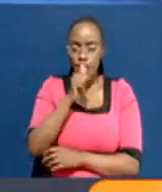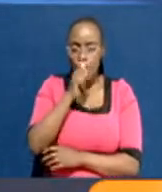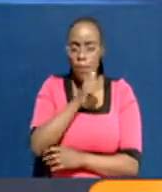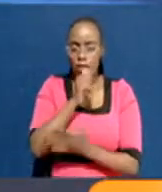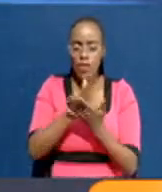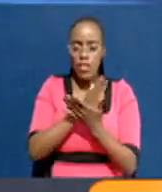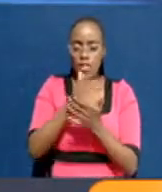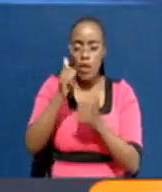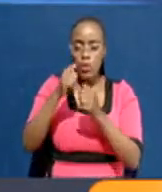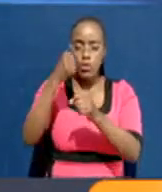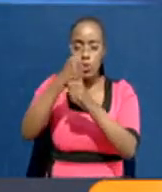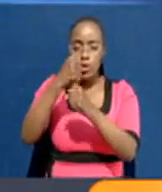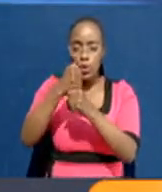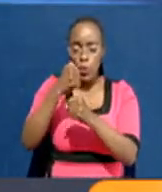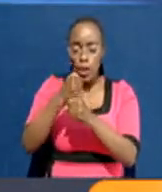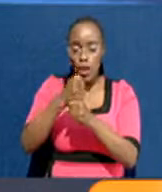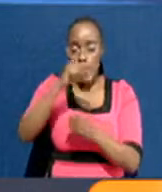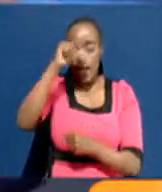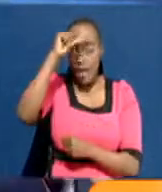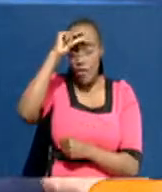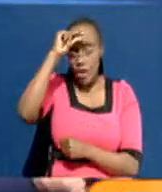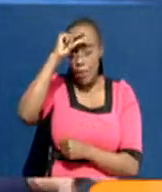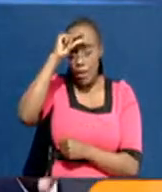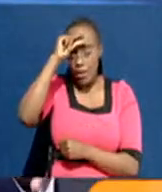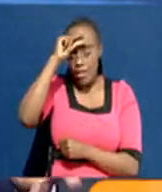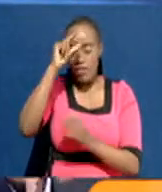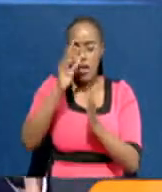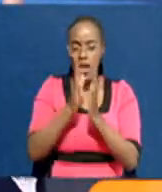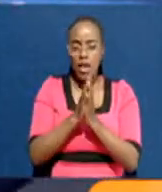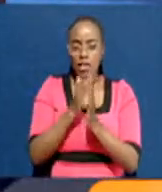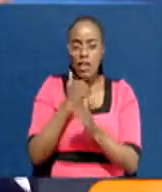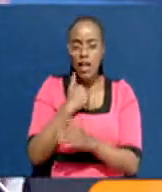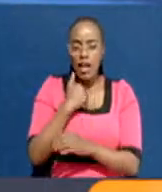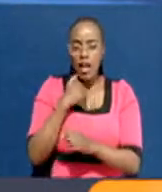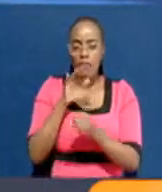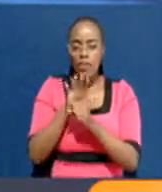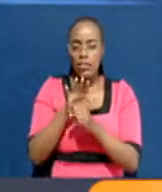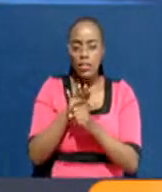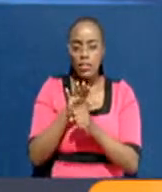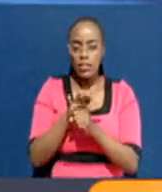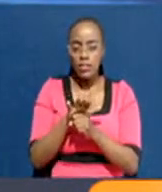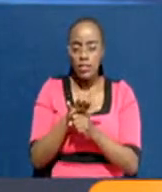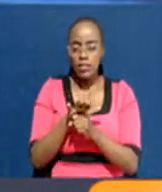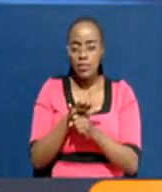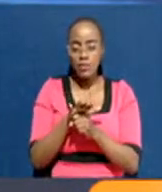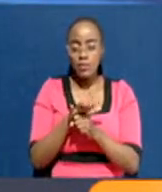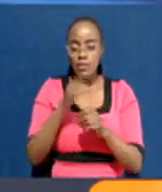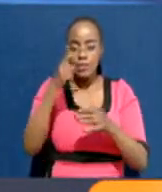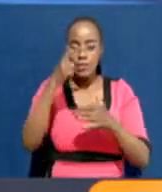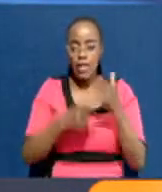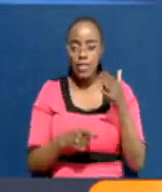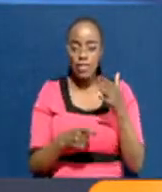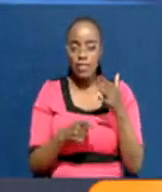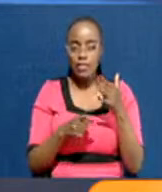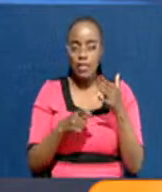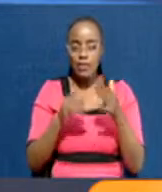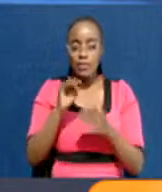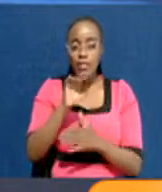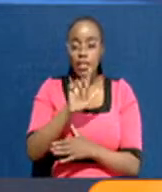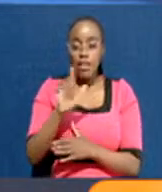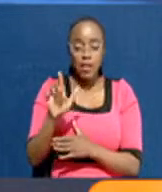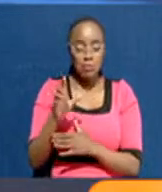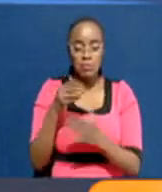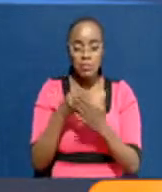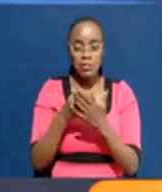work. The government, even though there's a lot of debate about the tax tax bill and, sorry, the finance